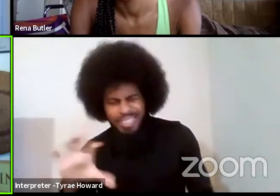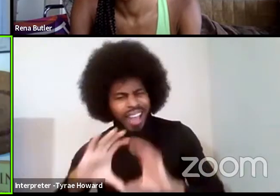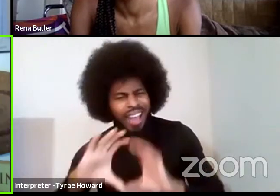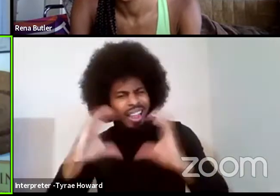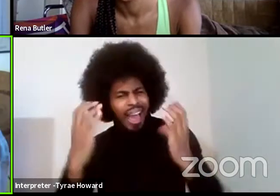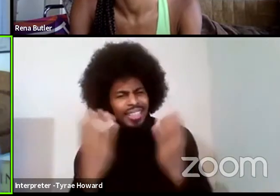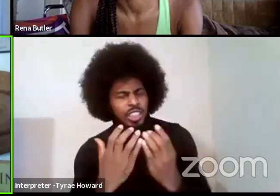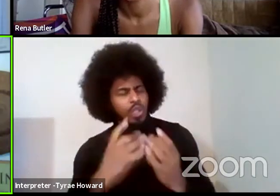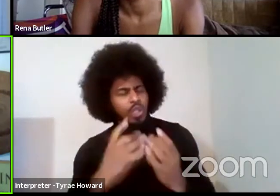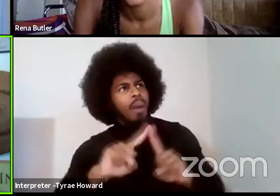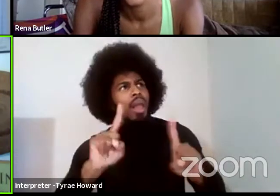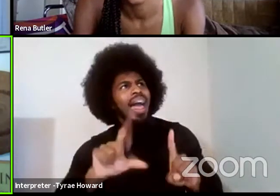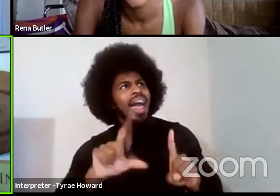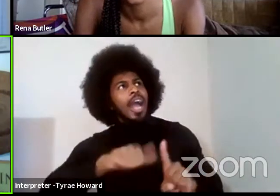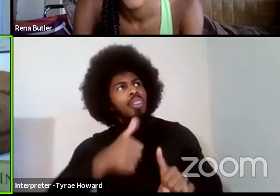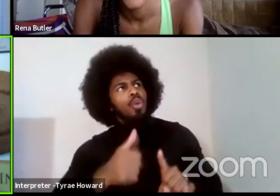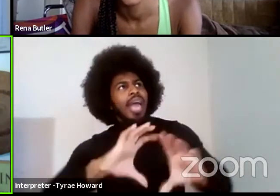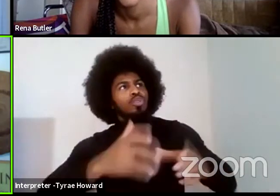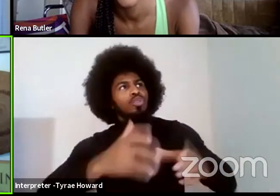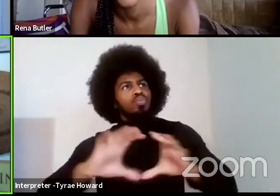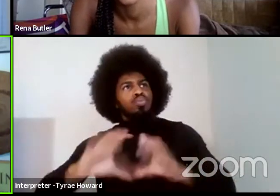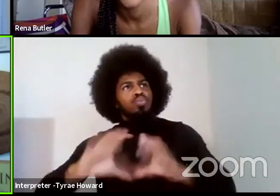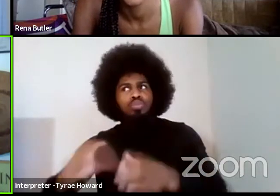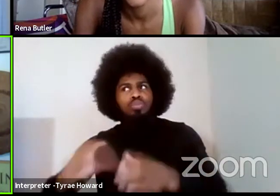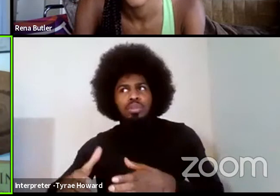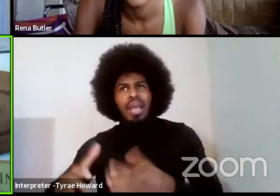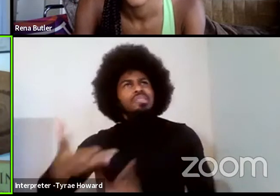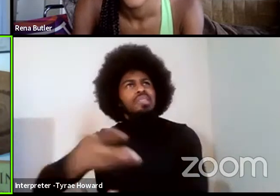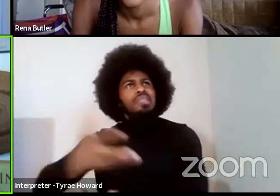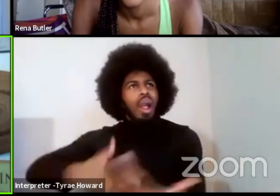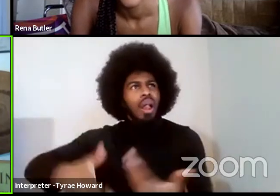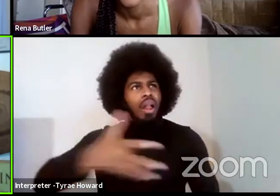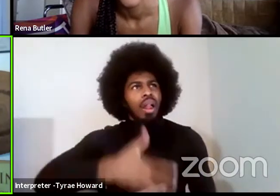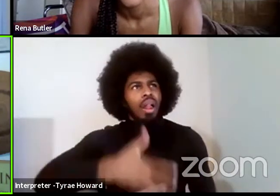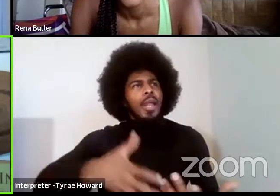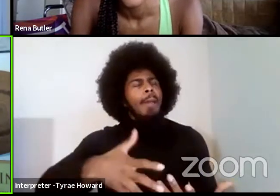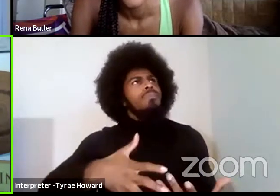have been different groups that were more around each other's time. And then